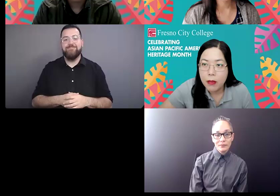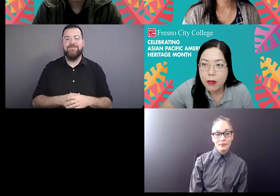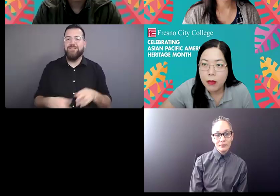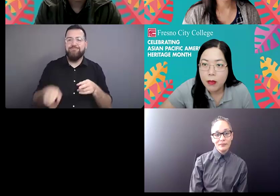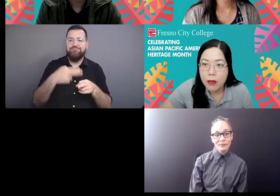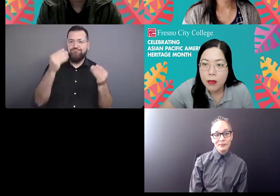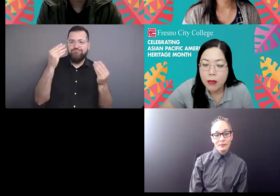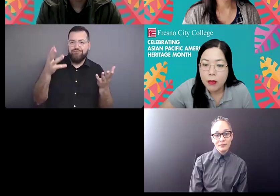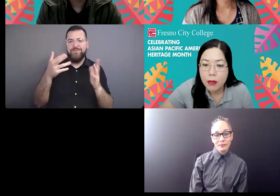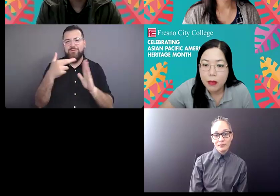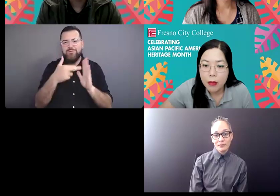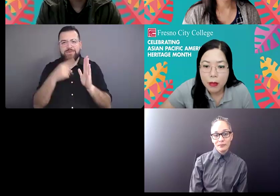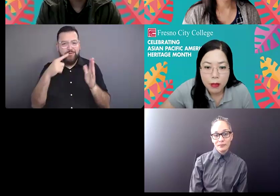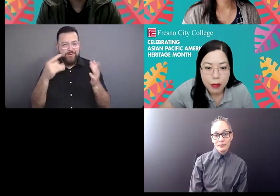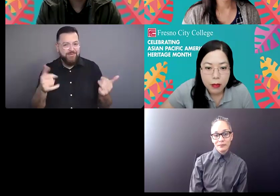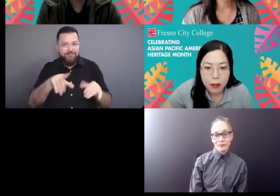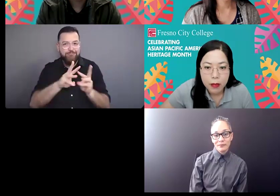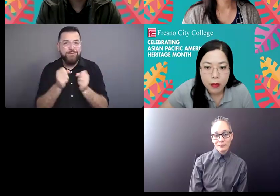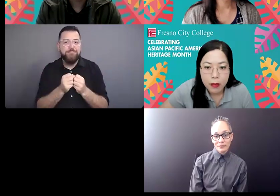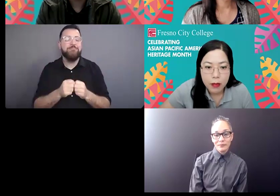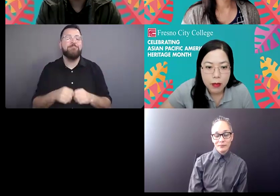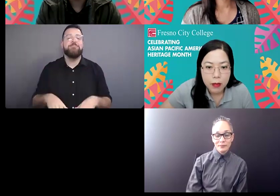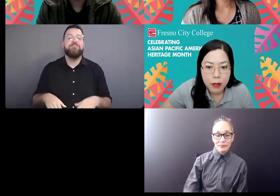things. We do have a Q&A